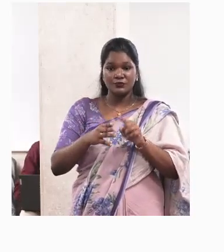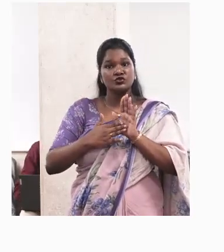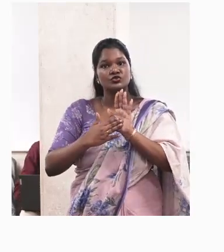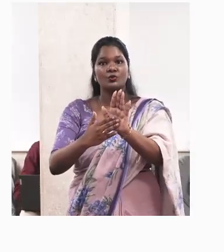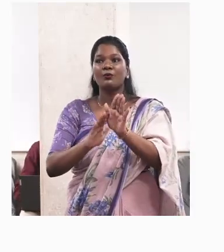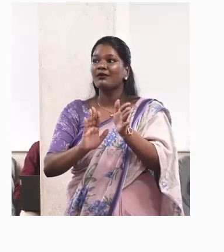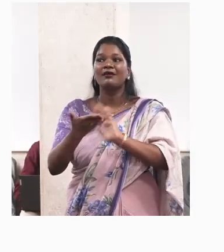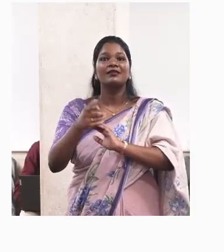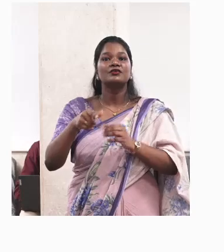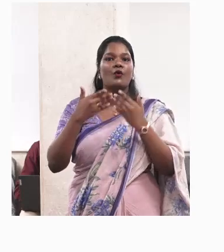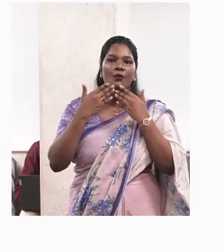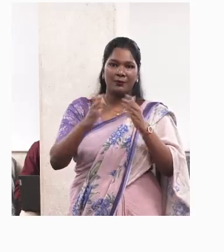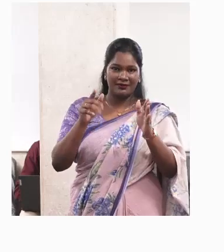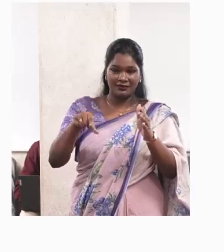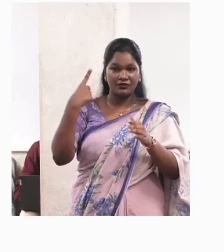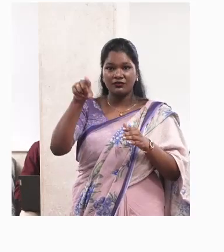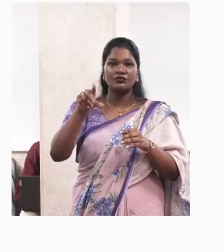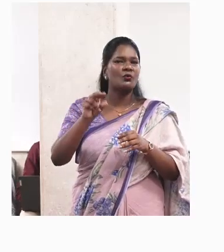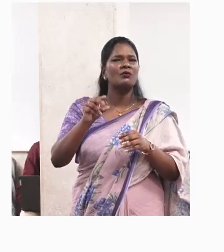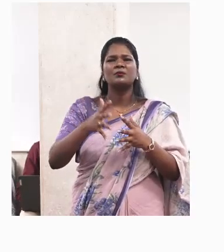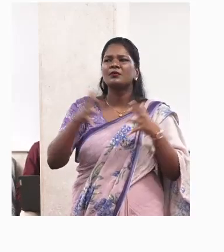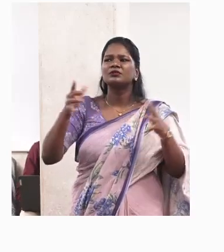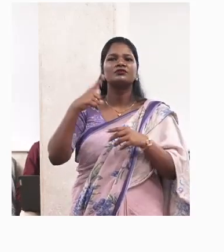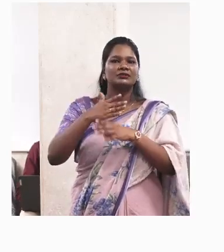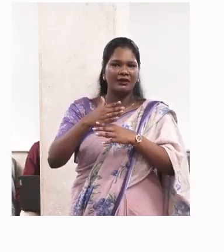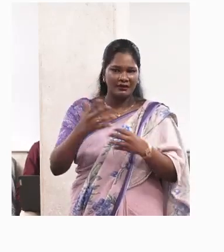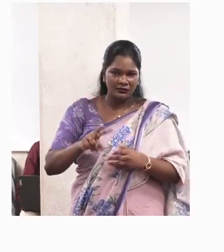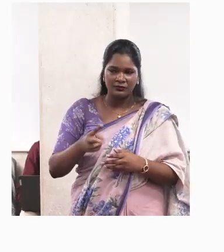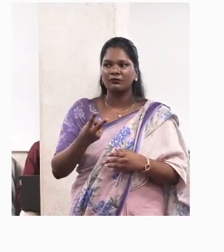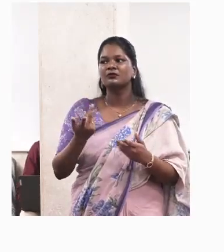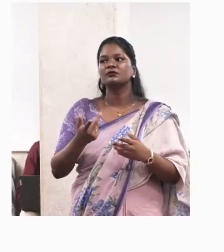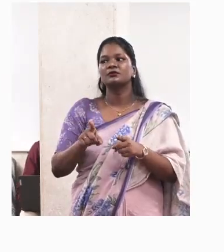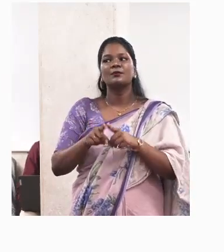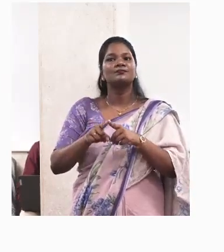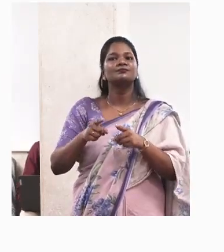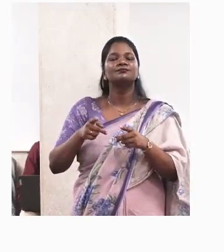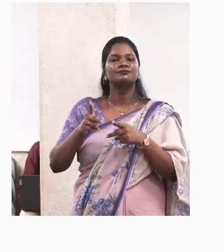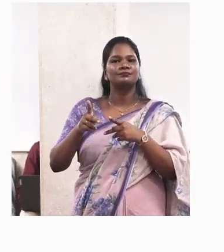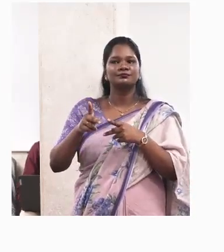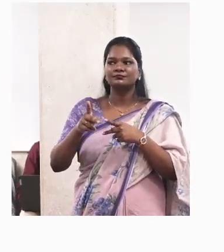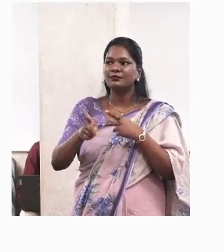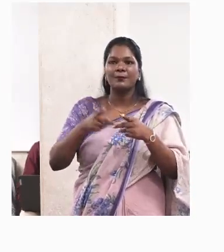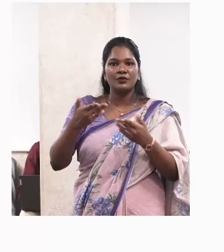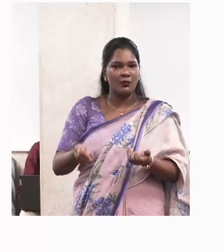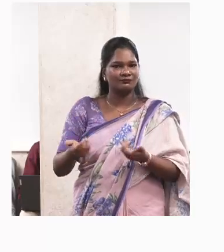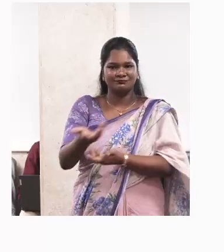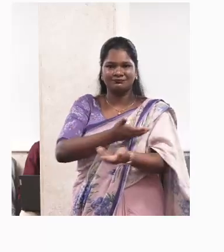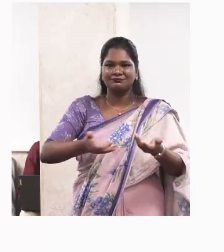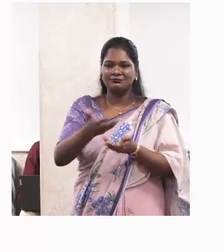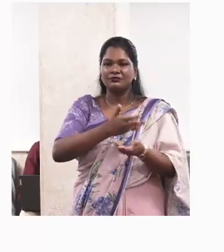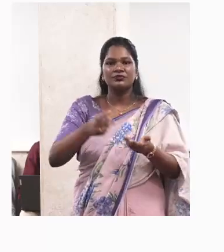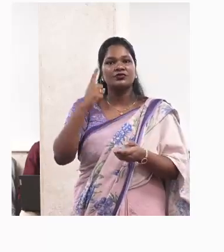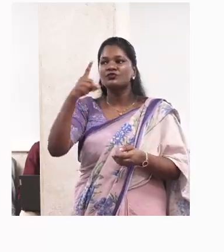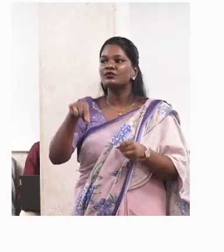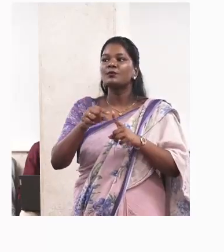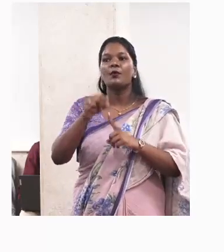to here in open dialogue is not so much sharing as much as the session is in process, and I think